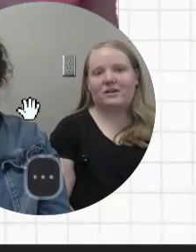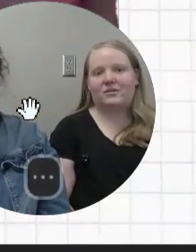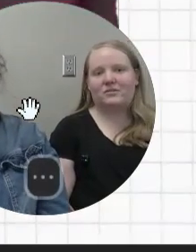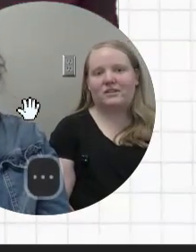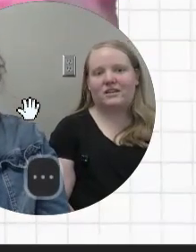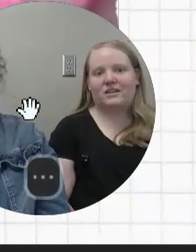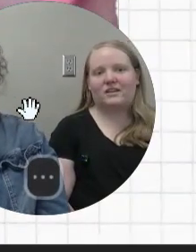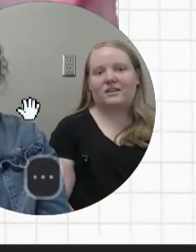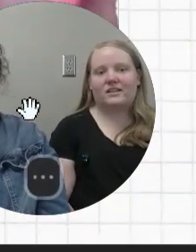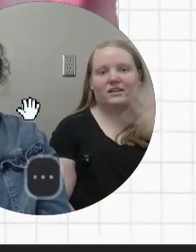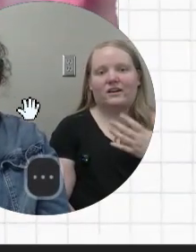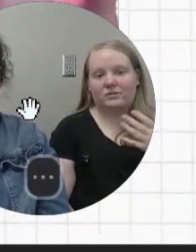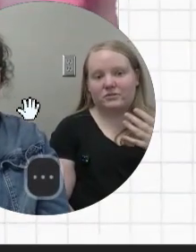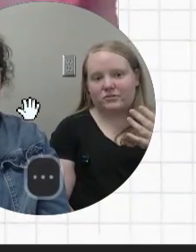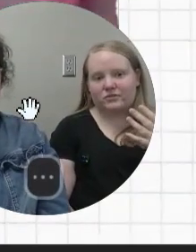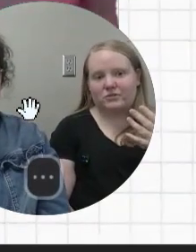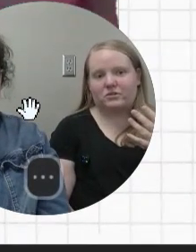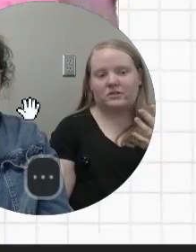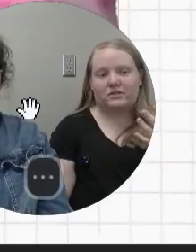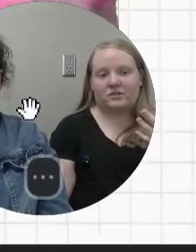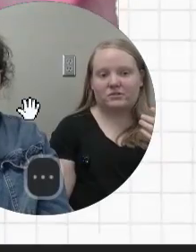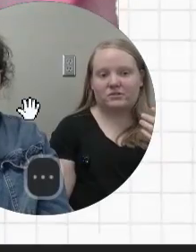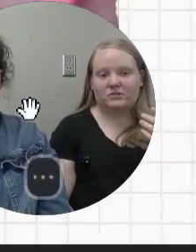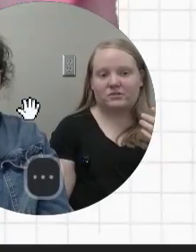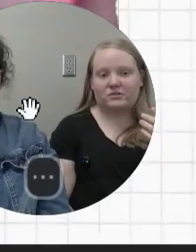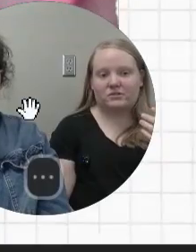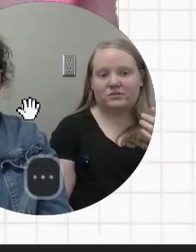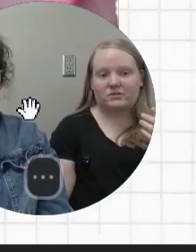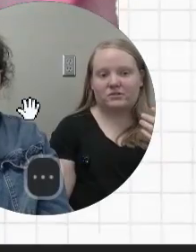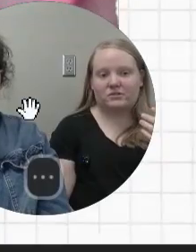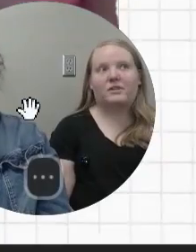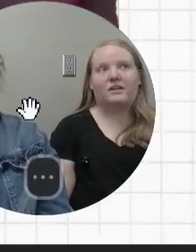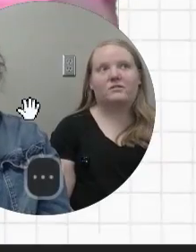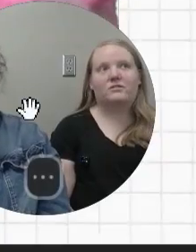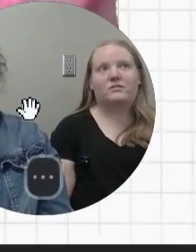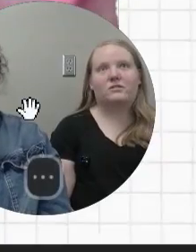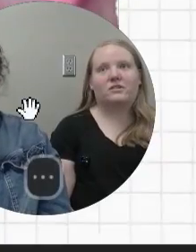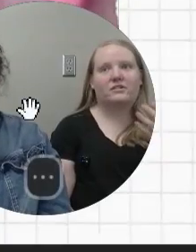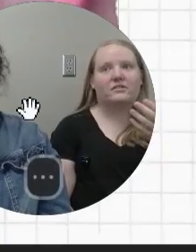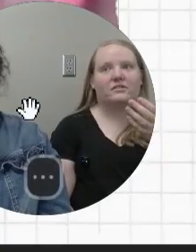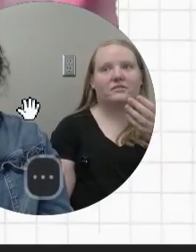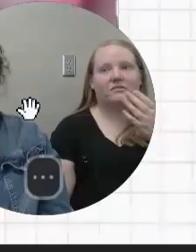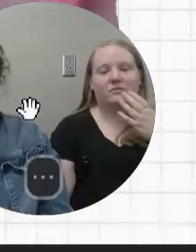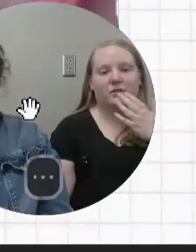If your back is to them, not only can they not use those visual cues